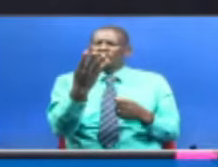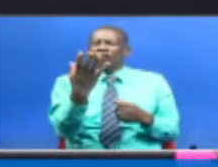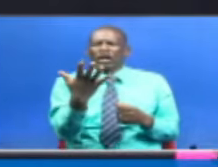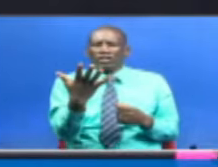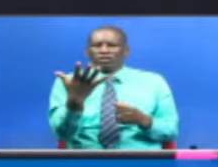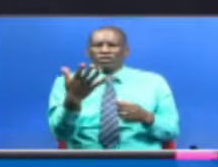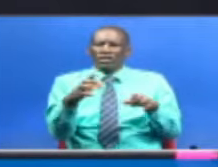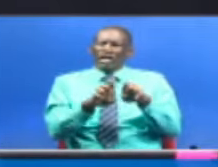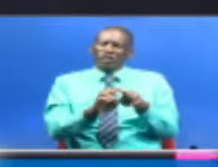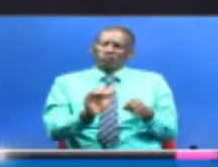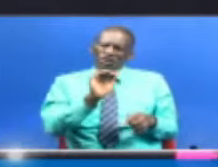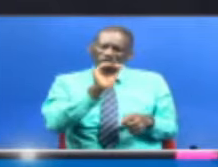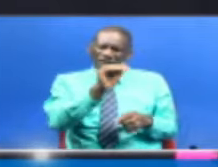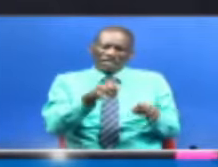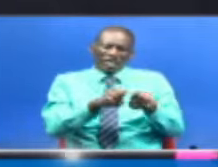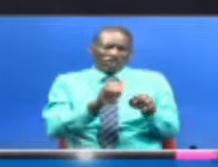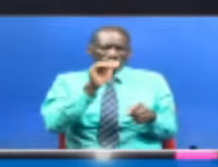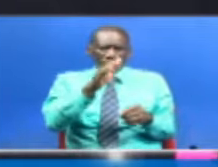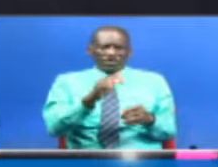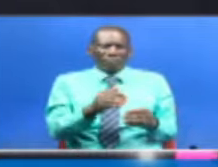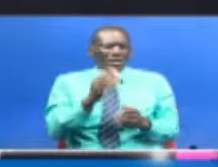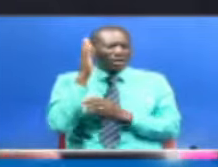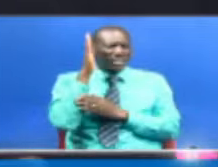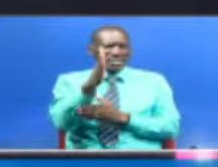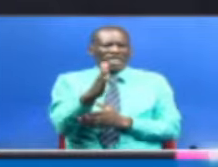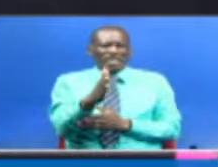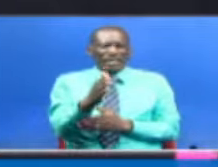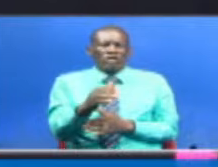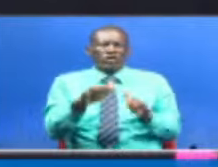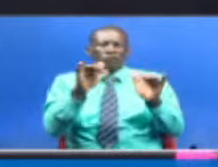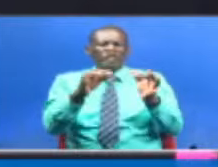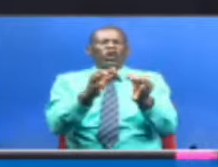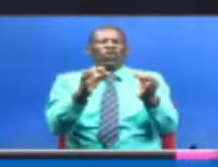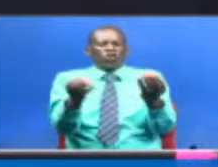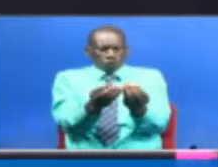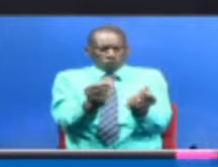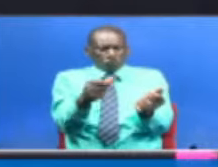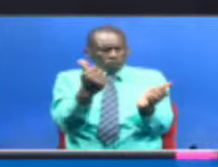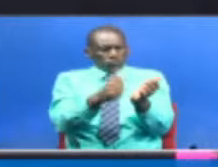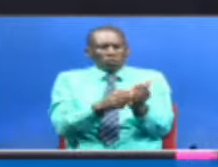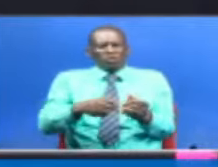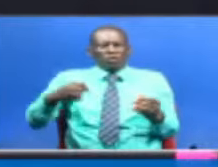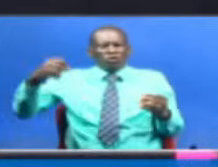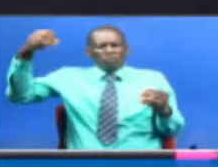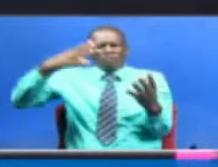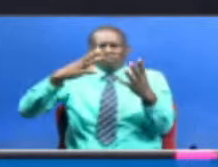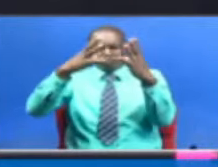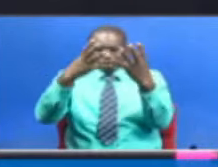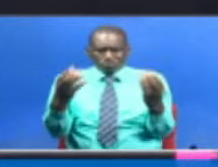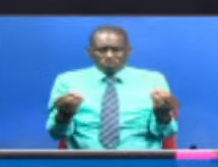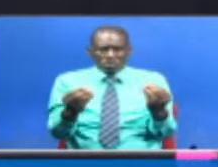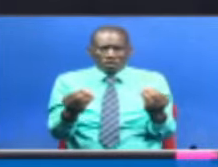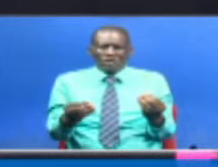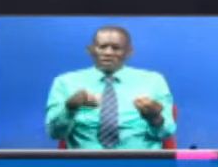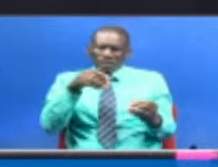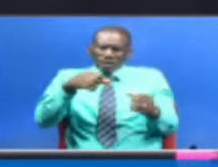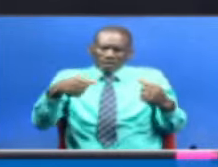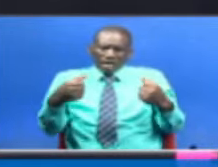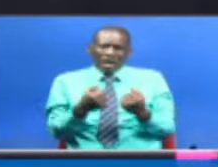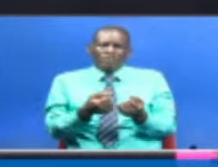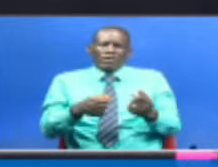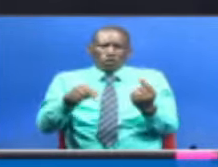you've asked, I'll be very straight. It took long to bring it up because it happened when